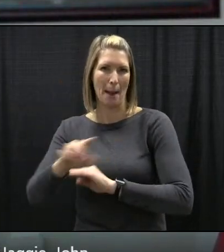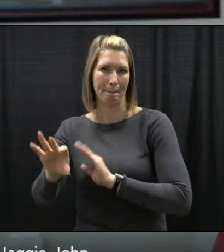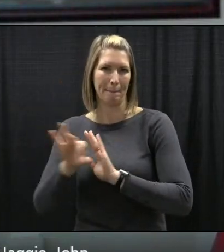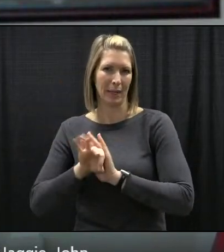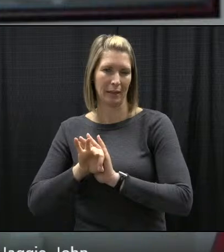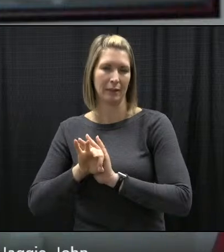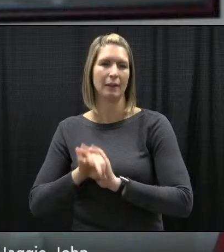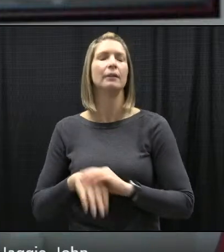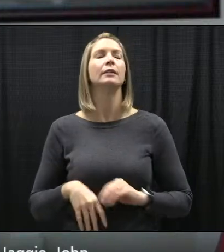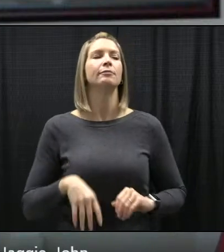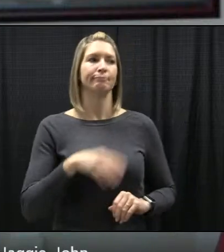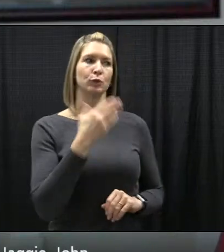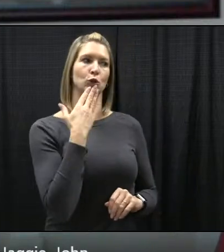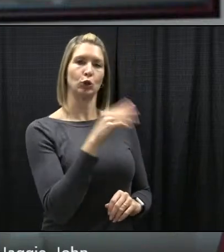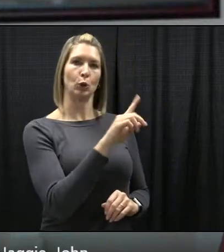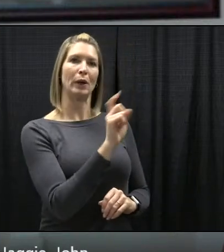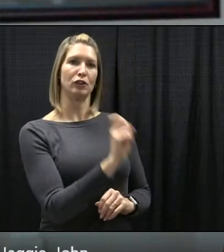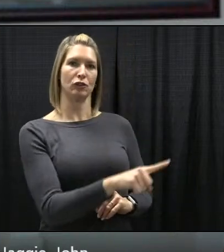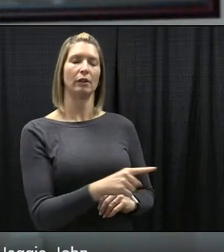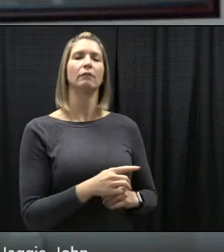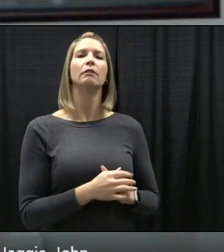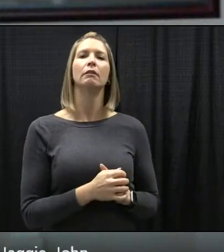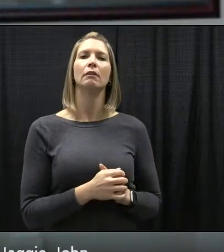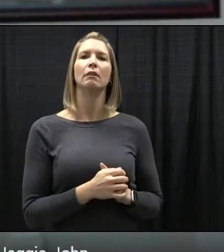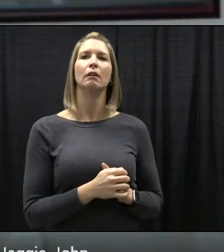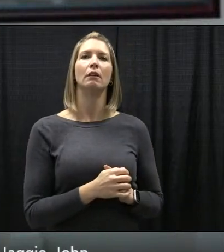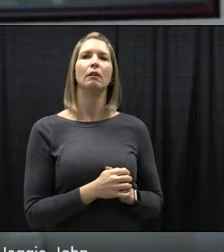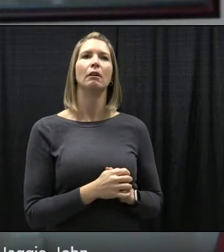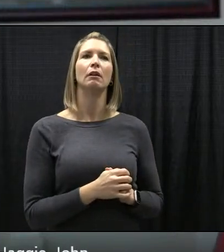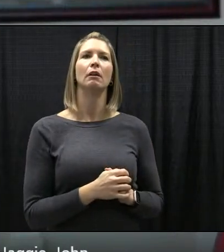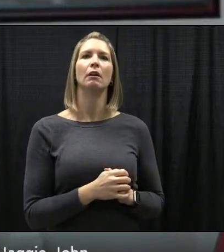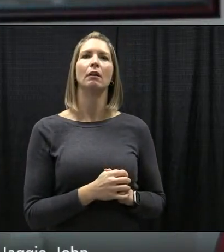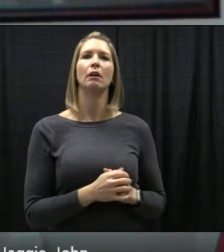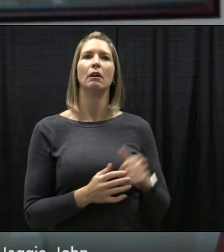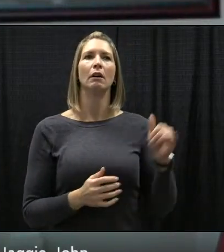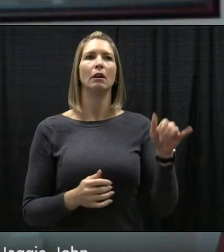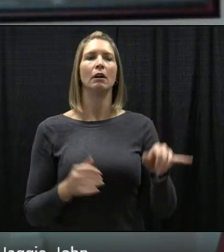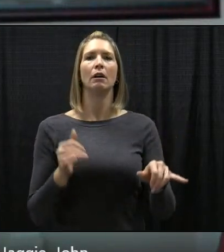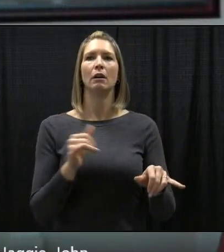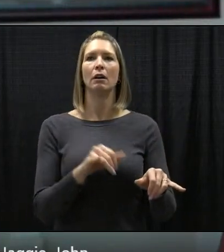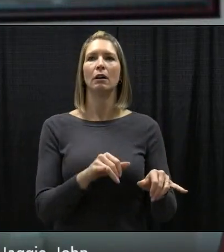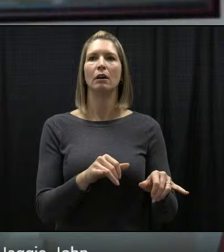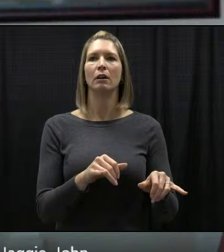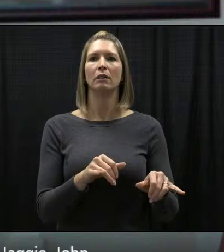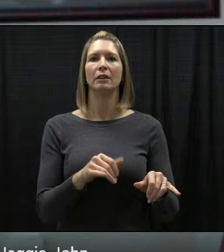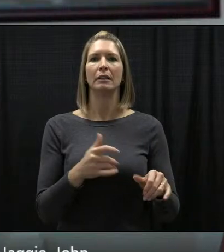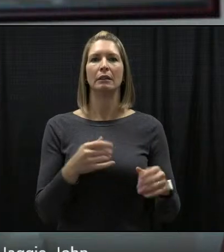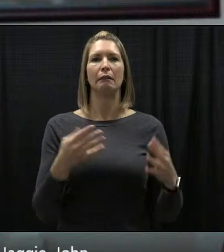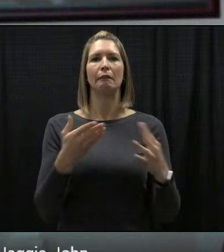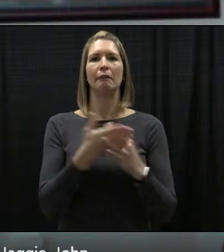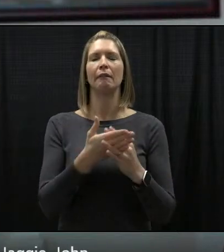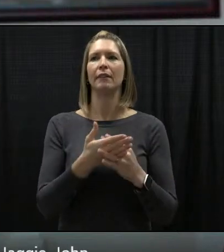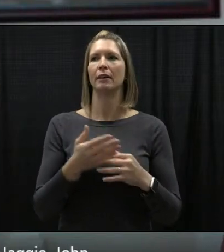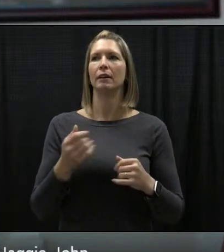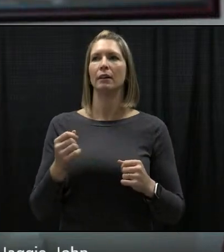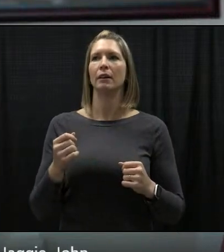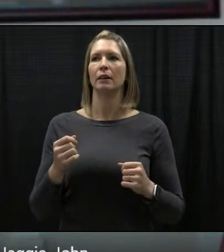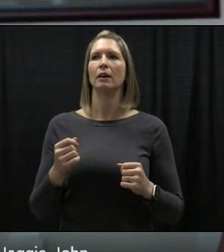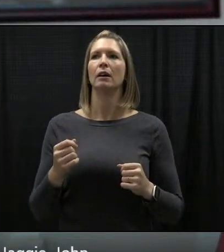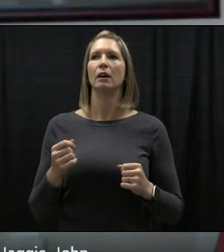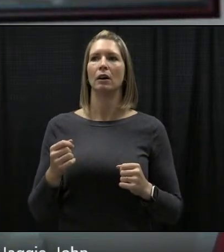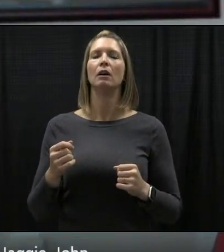regulations, restrictions, or mandates like that are Labrador, speaking. A little out